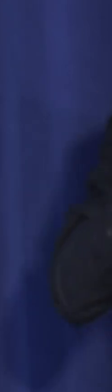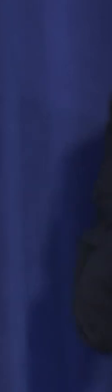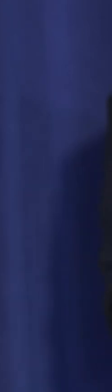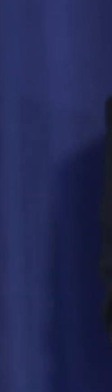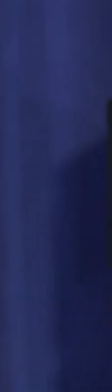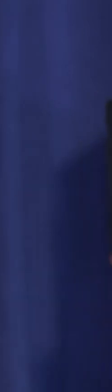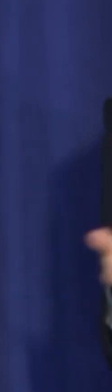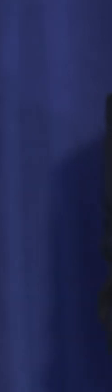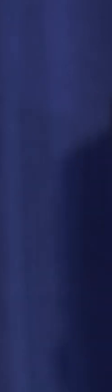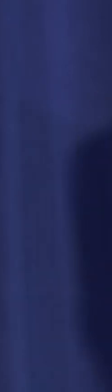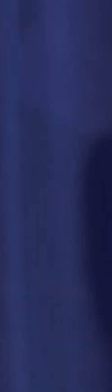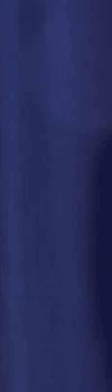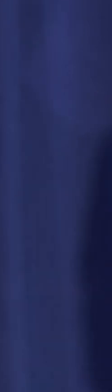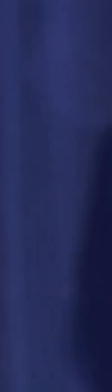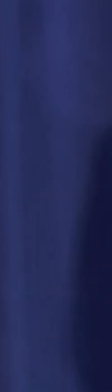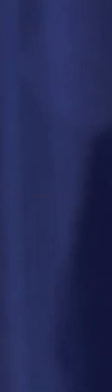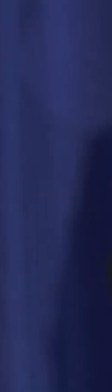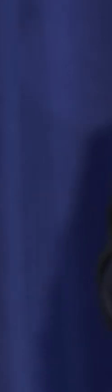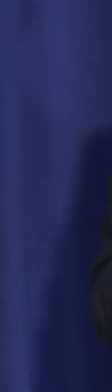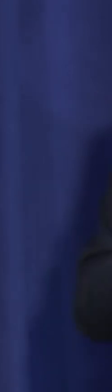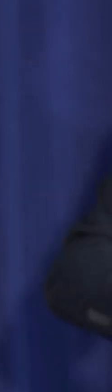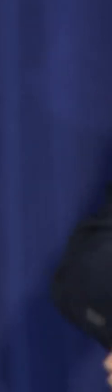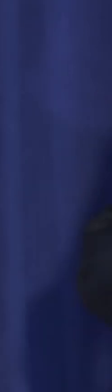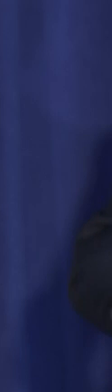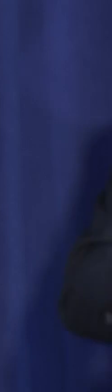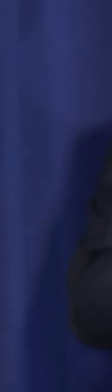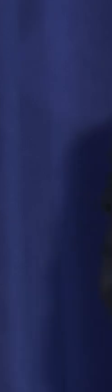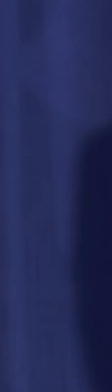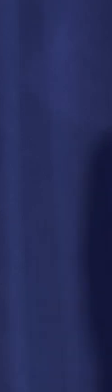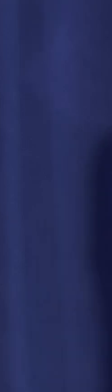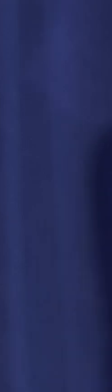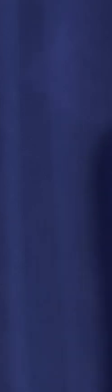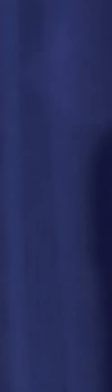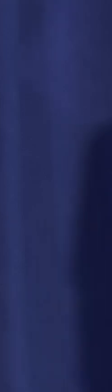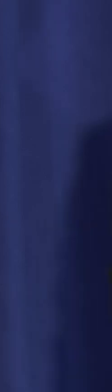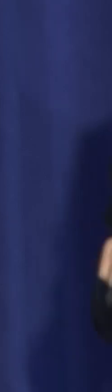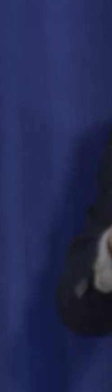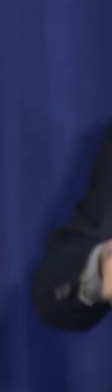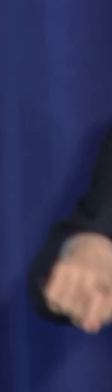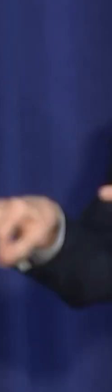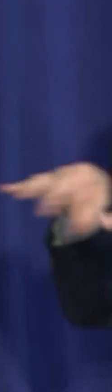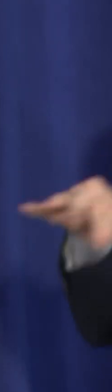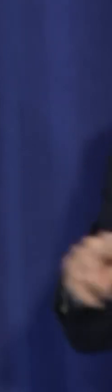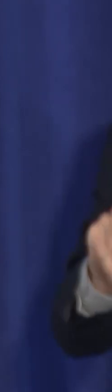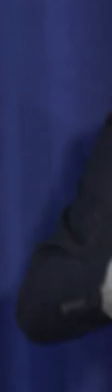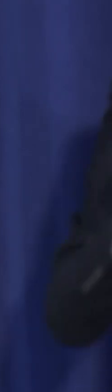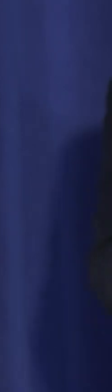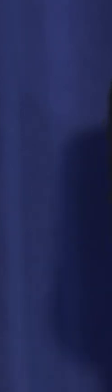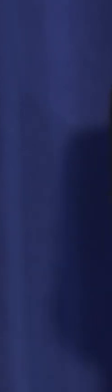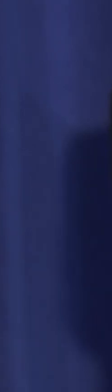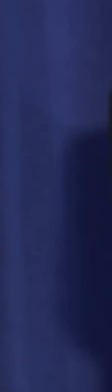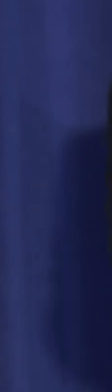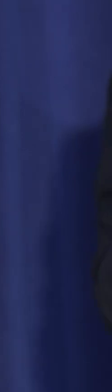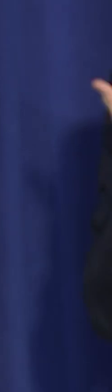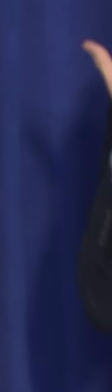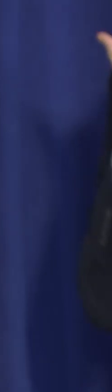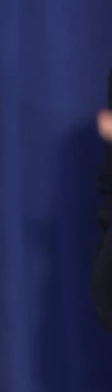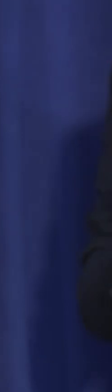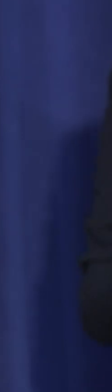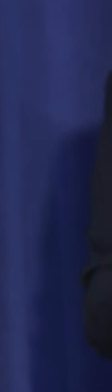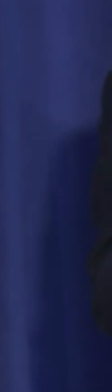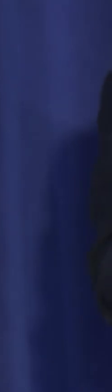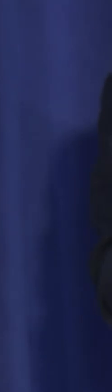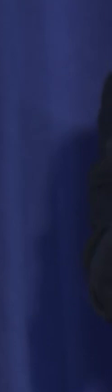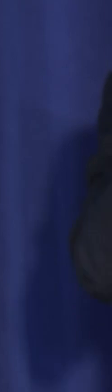distribute it are able to have those conversations again. And I really want to make sure that when someone is having a conversation